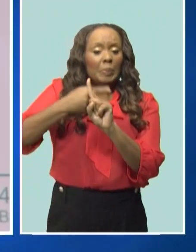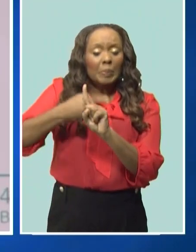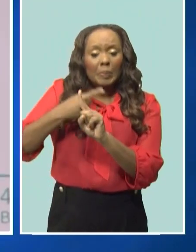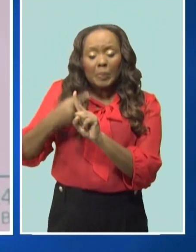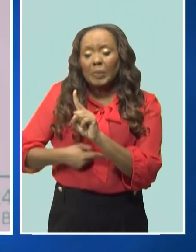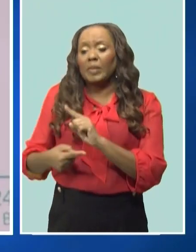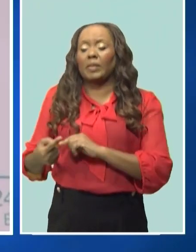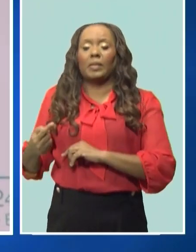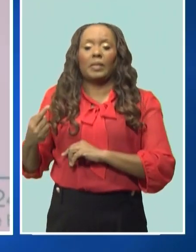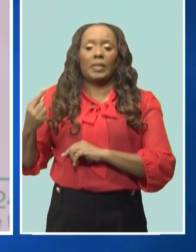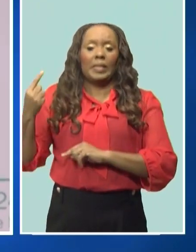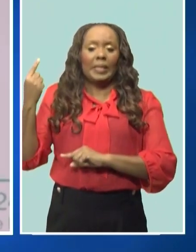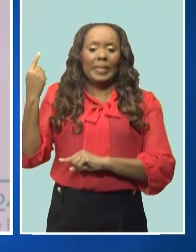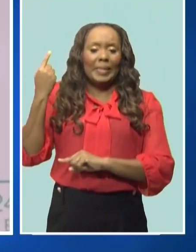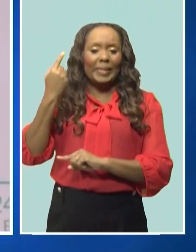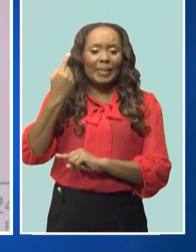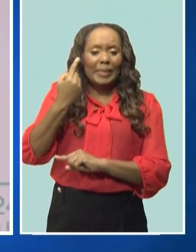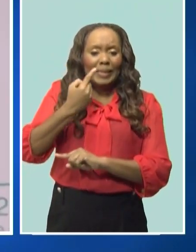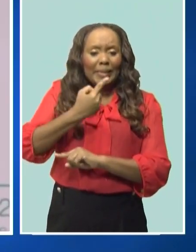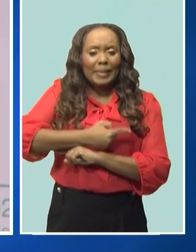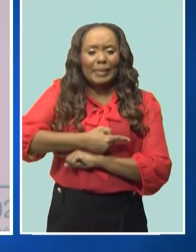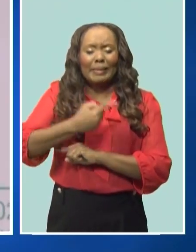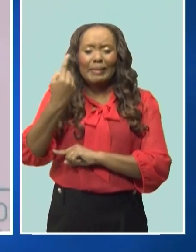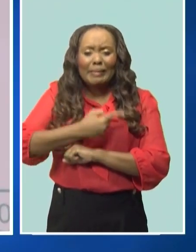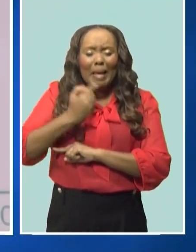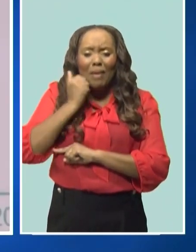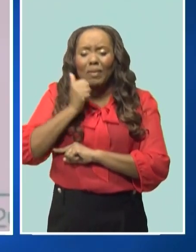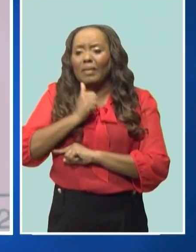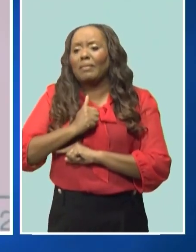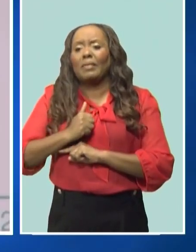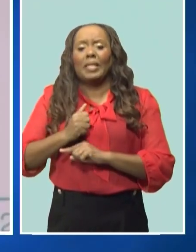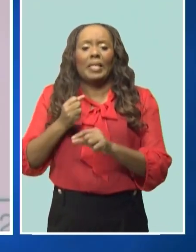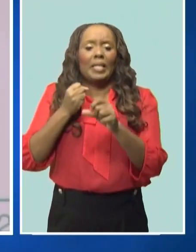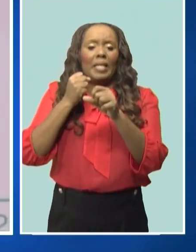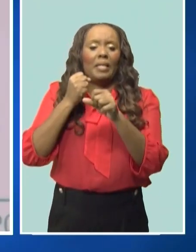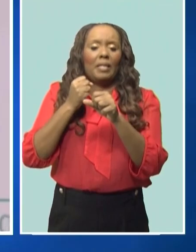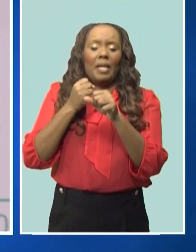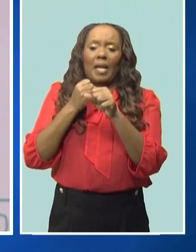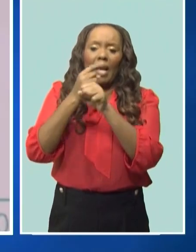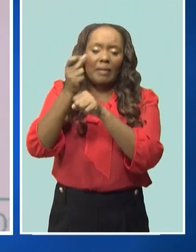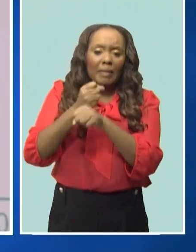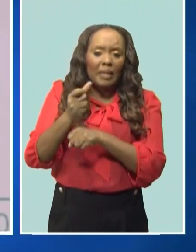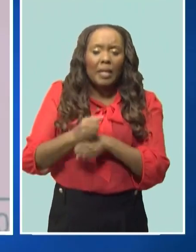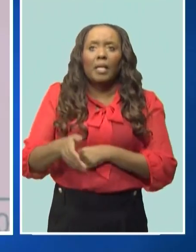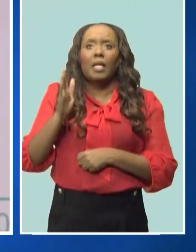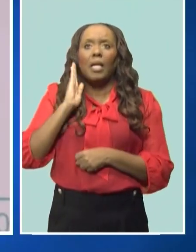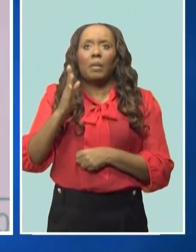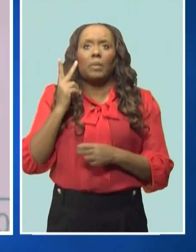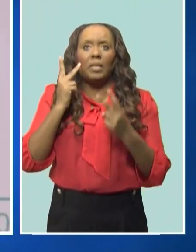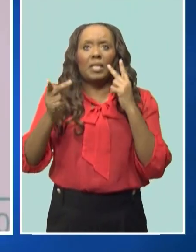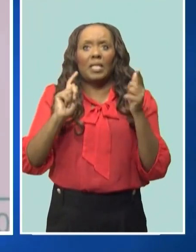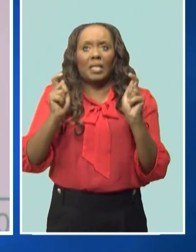years. Maloney Group is a major cement manufacturer,